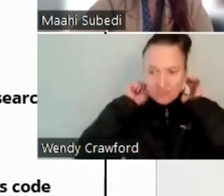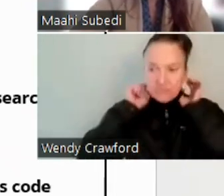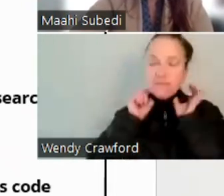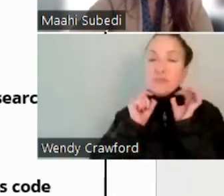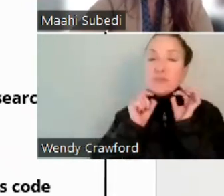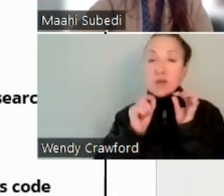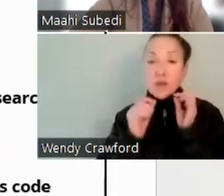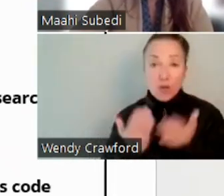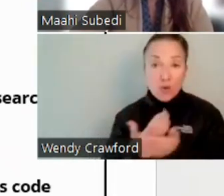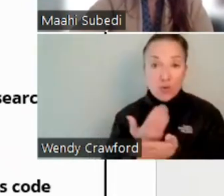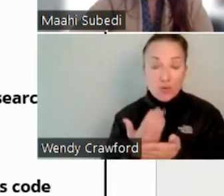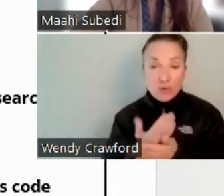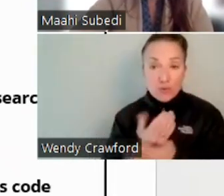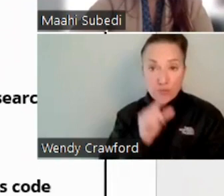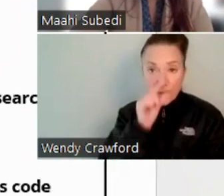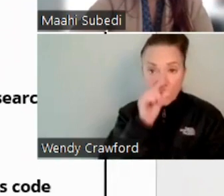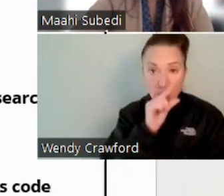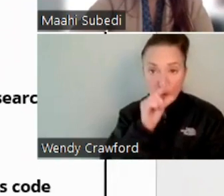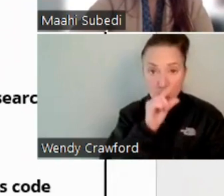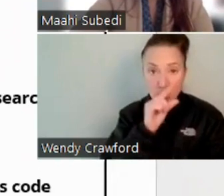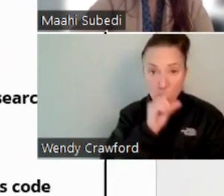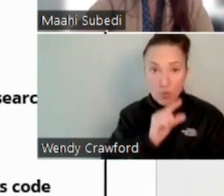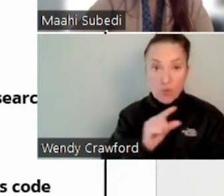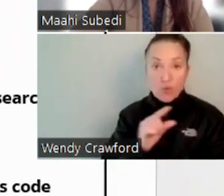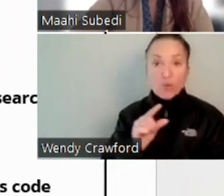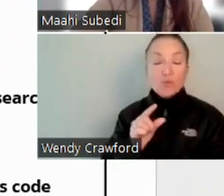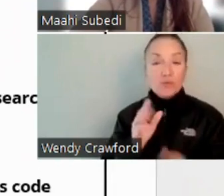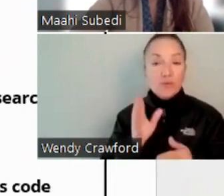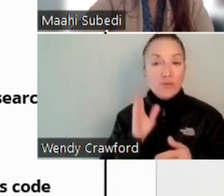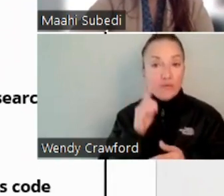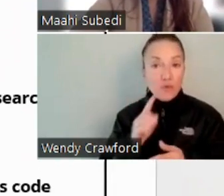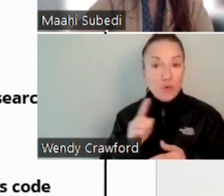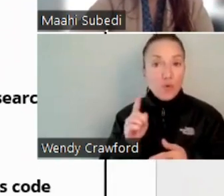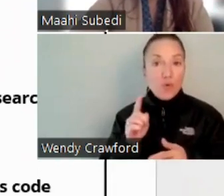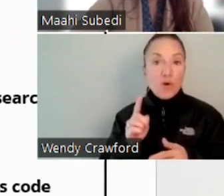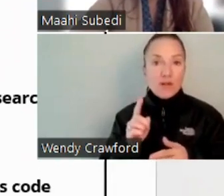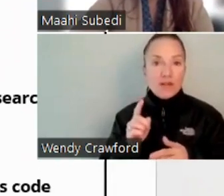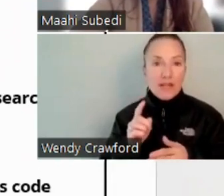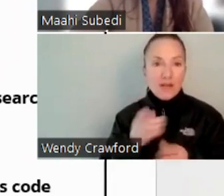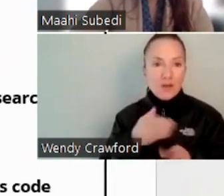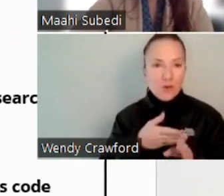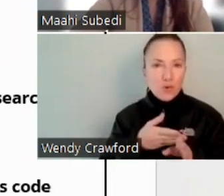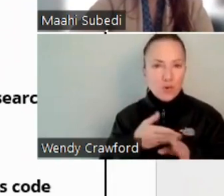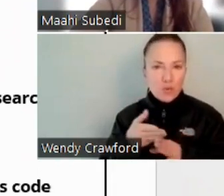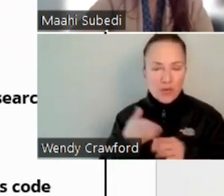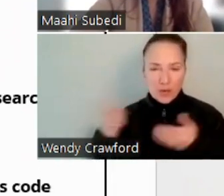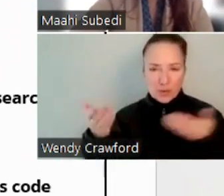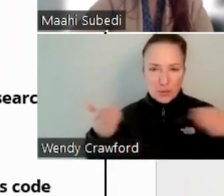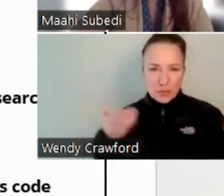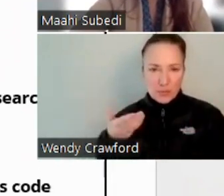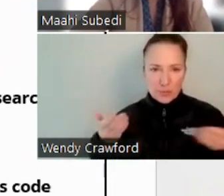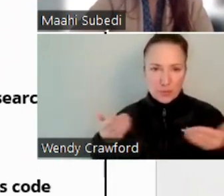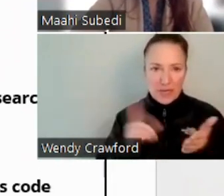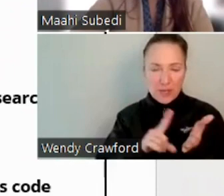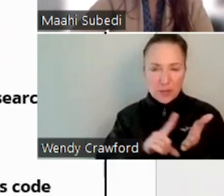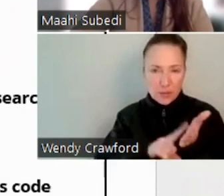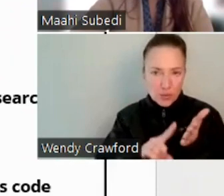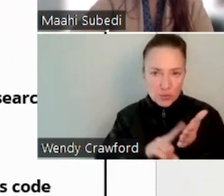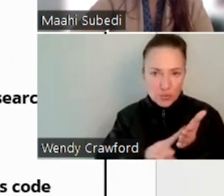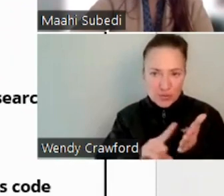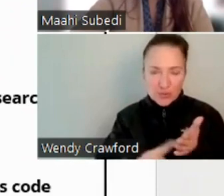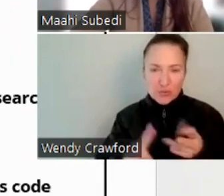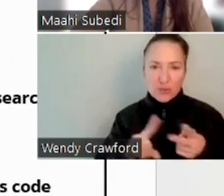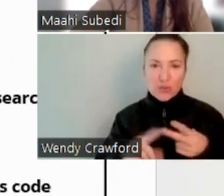Google Drive resource for career fair preparation with all the resources listed here, how to research a company ahead of time, the dress